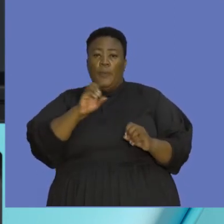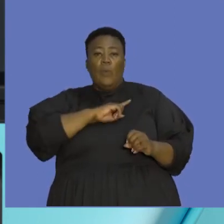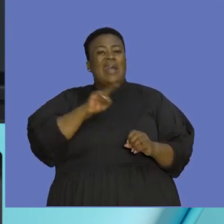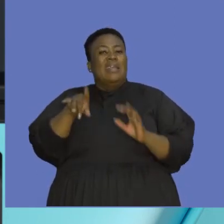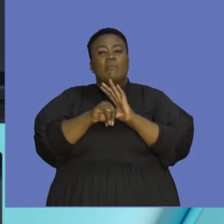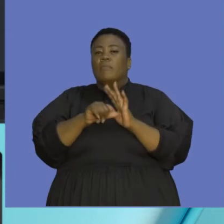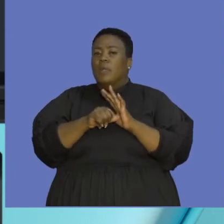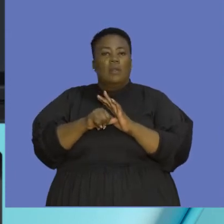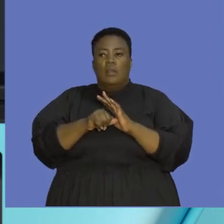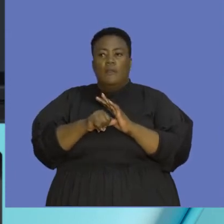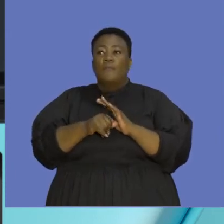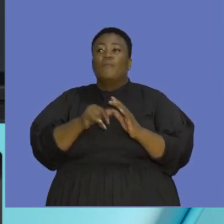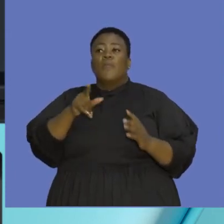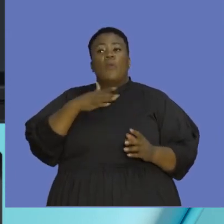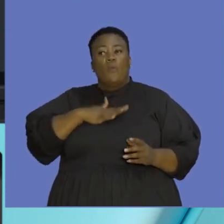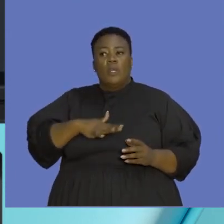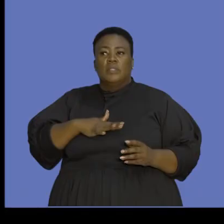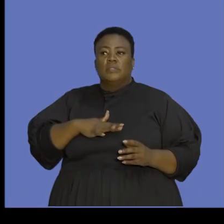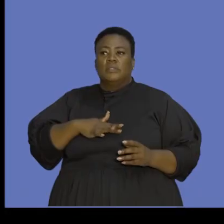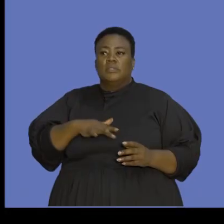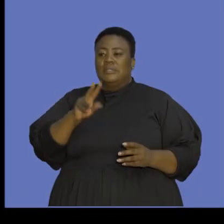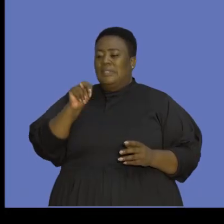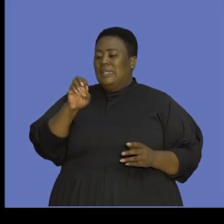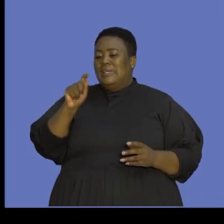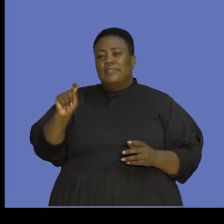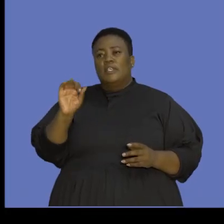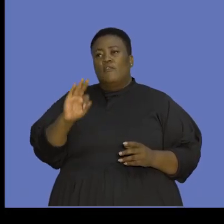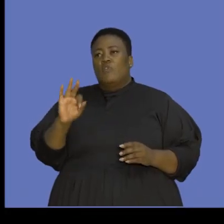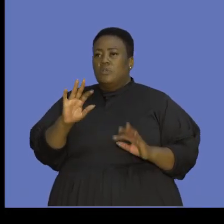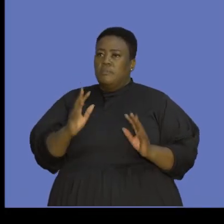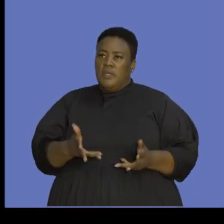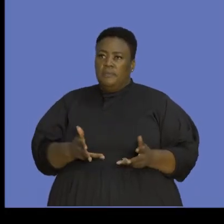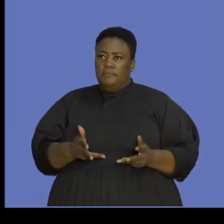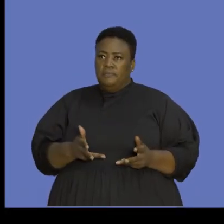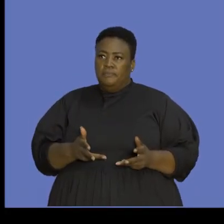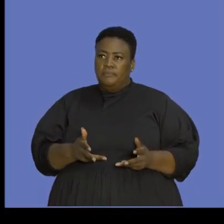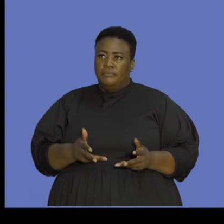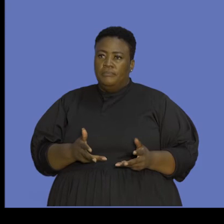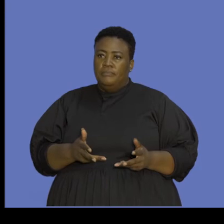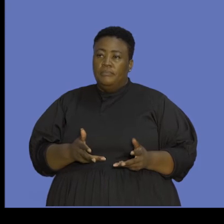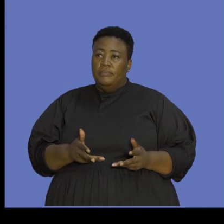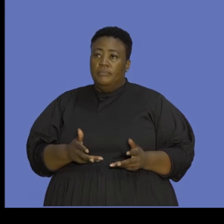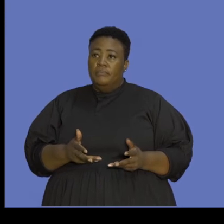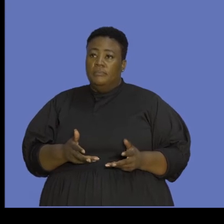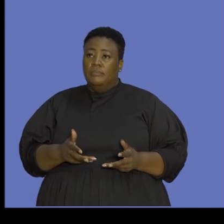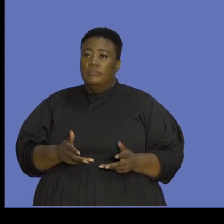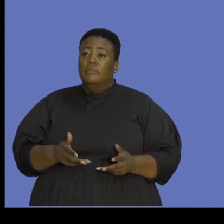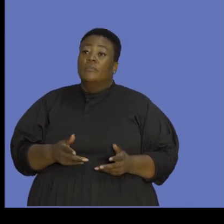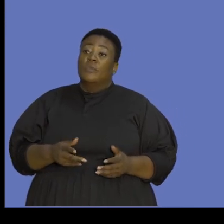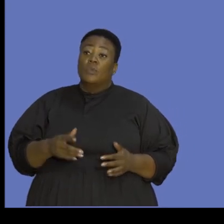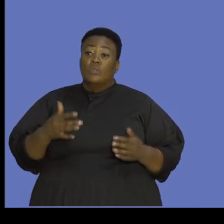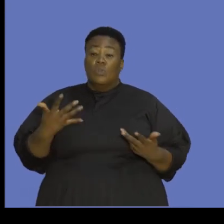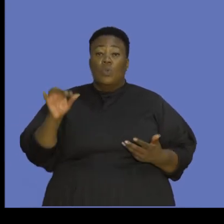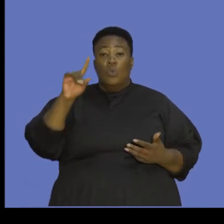not important. They just want the net force. Okay, so we got the question